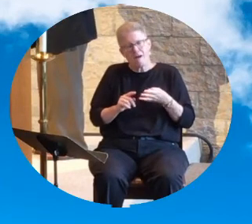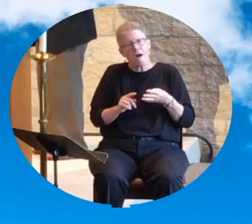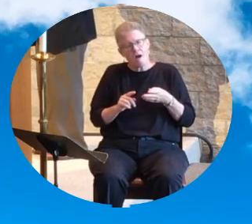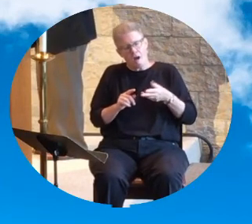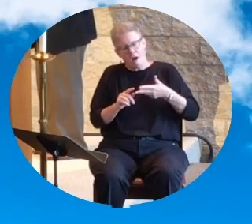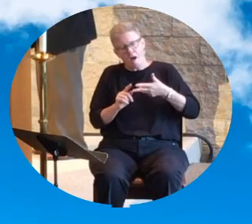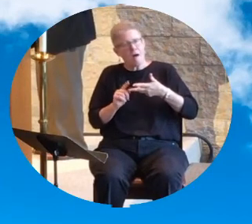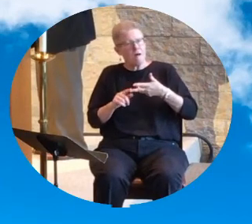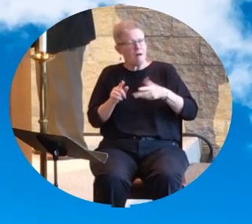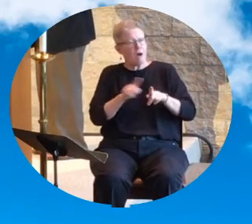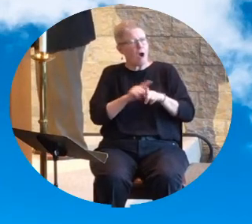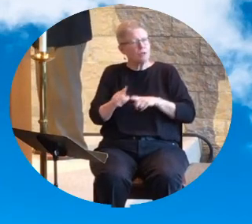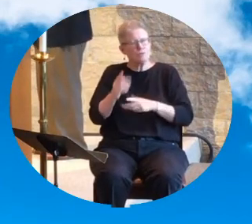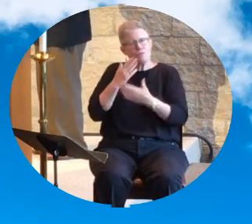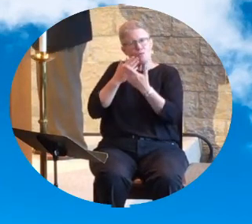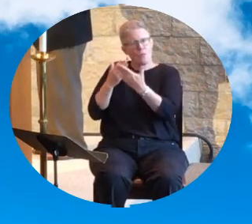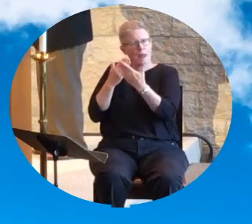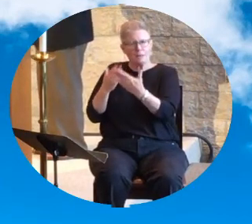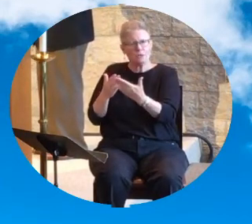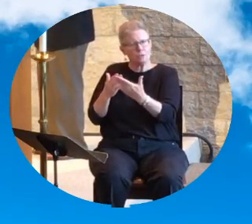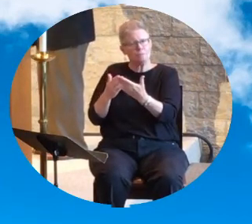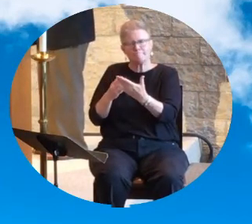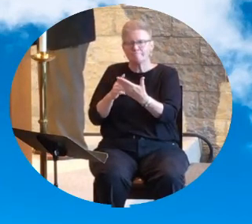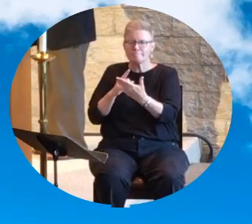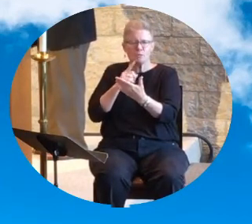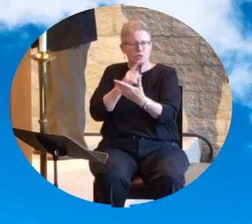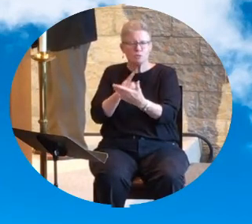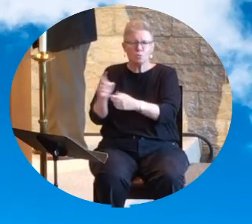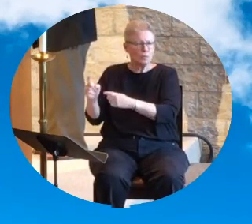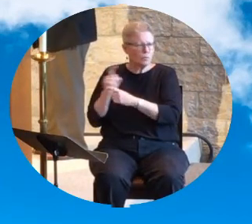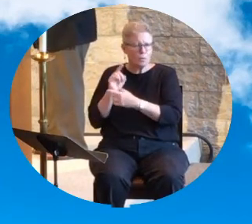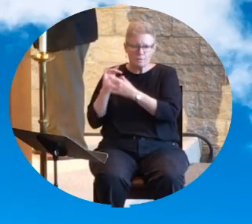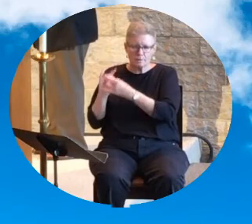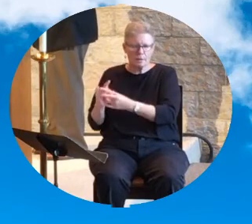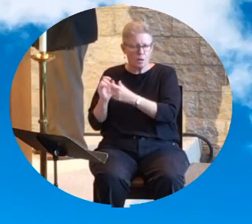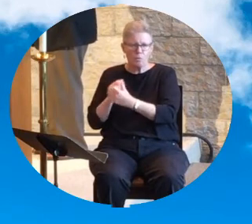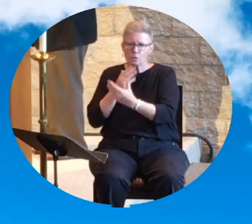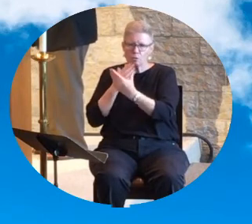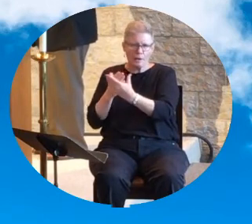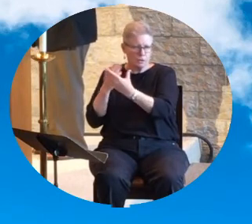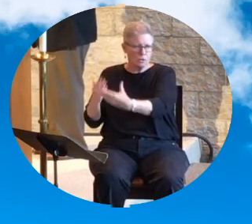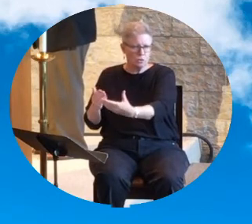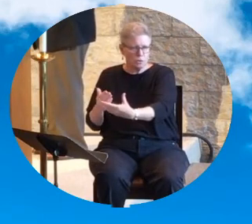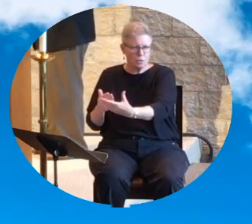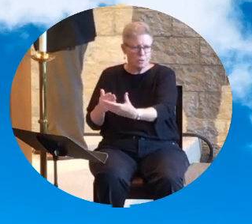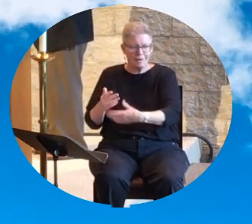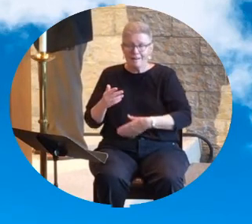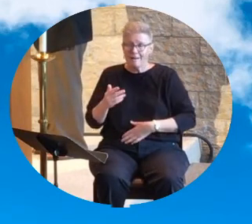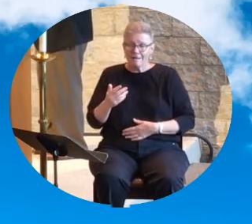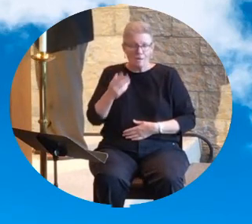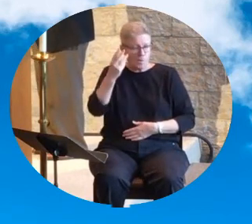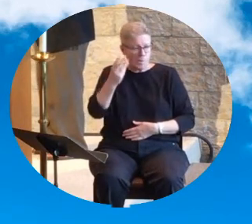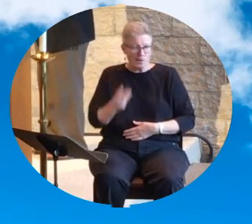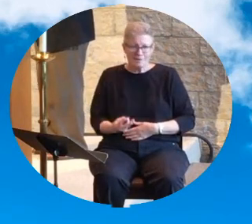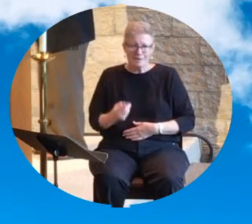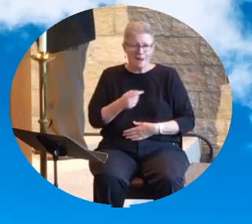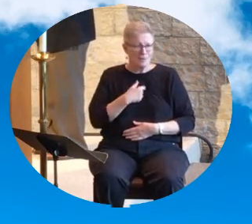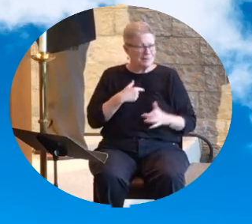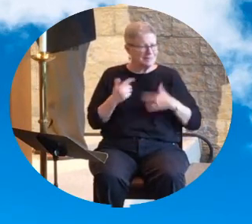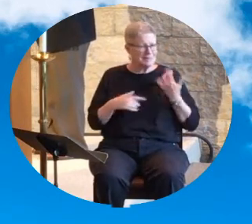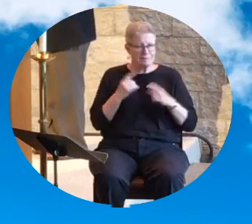can say that during those 7 weeks, I just couldn't wait for Wednesday night to come around. And I was very sad when the class was